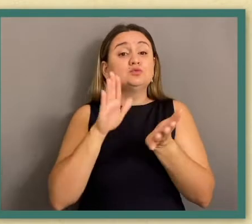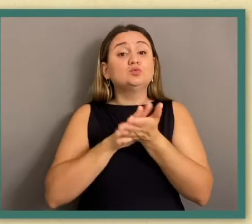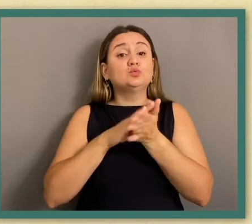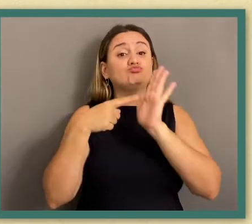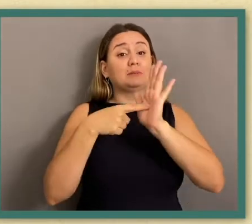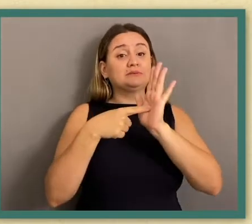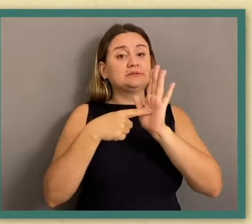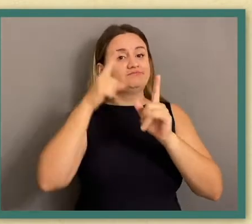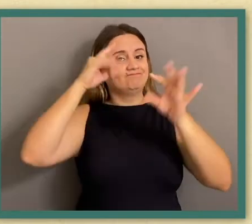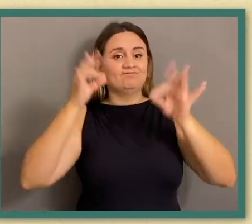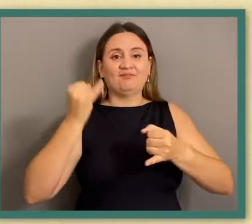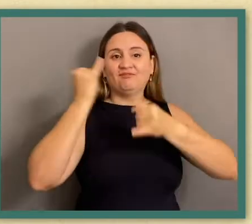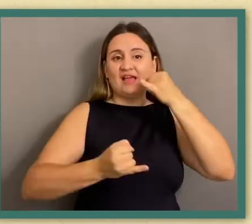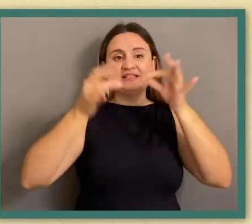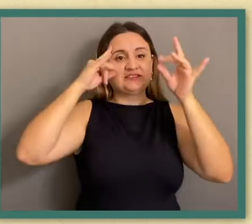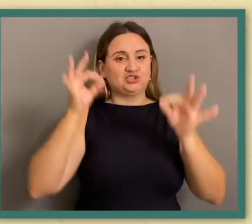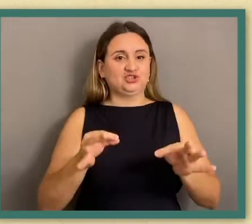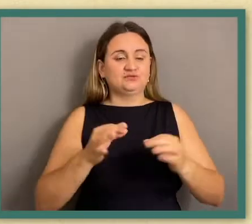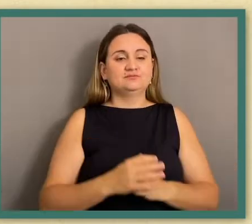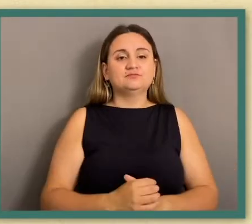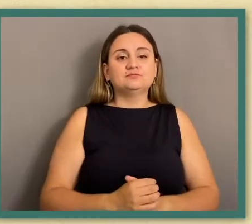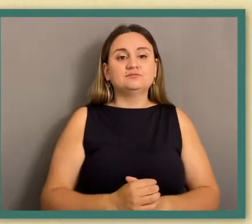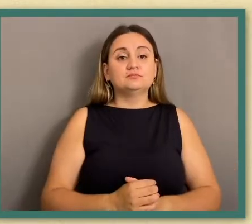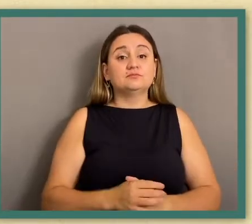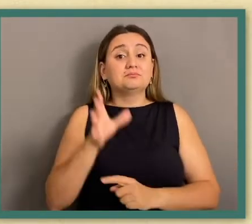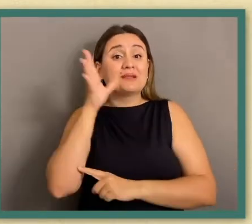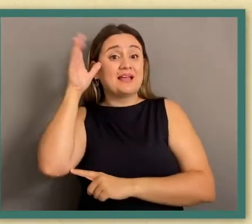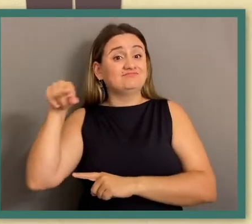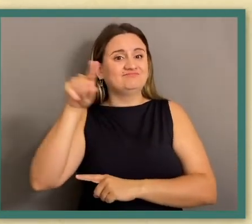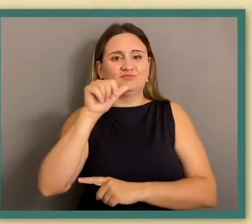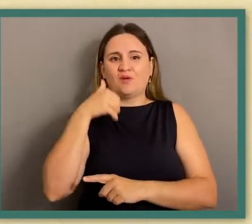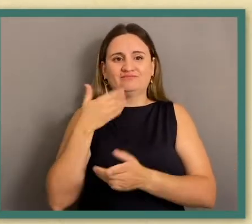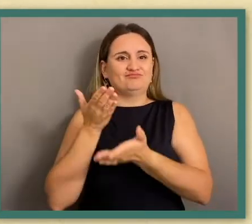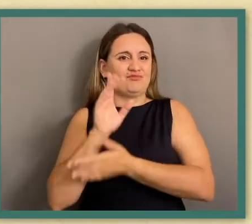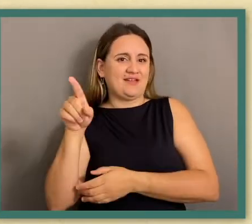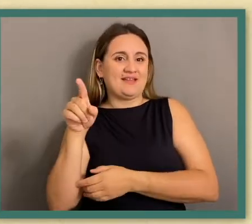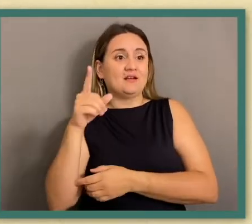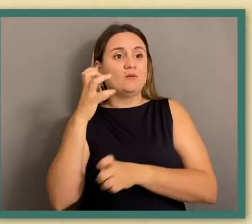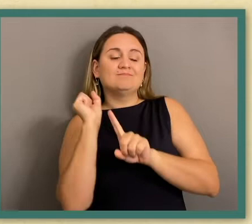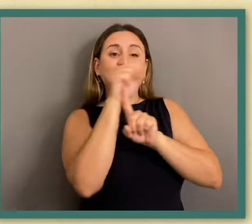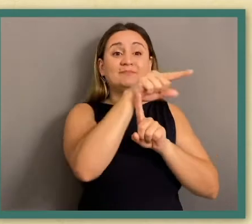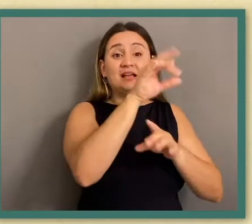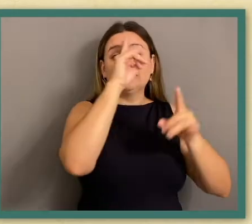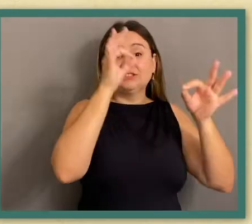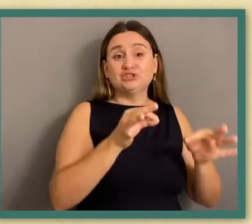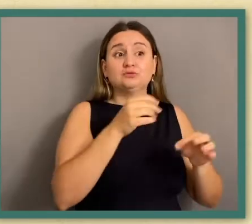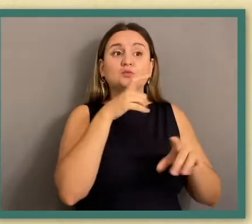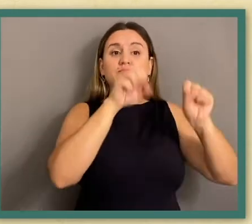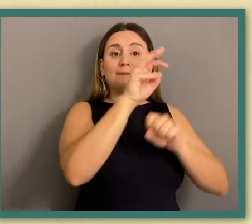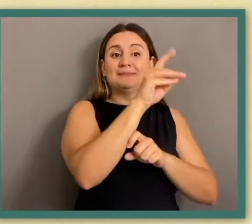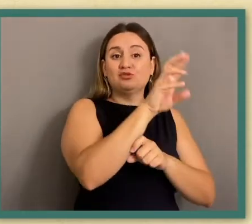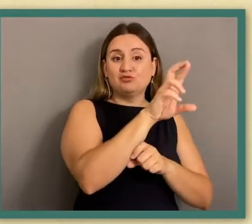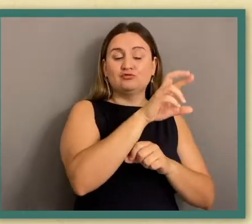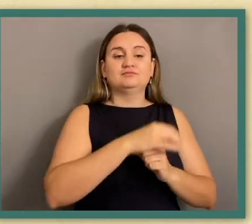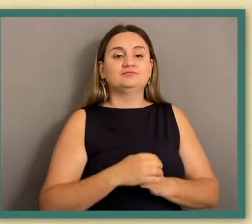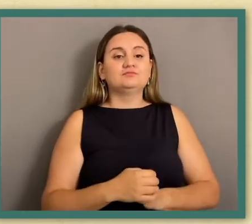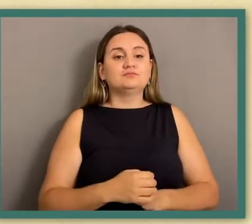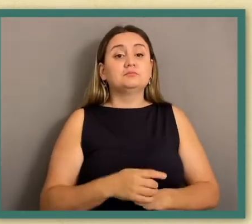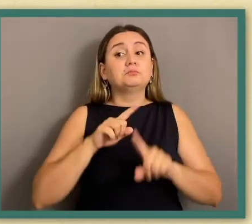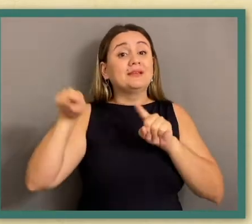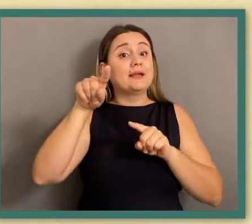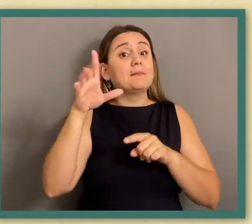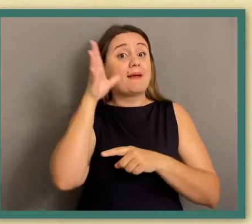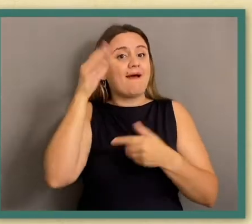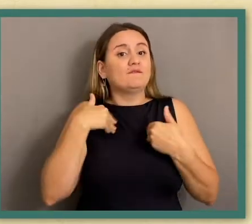school representative gets to make the final decision. While parents do not have the right to overrule the decision made at the MDR, they